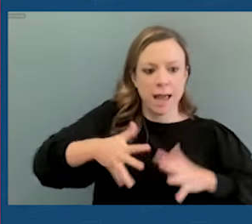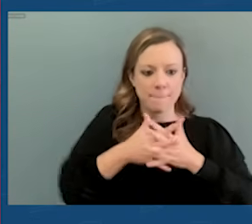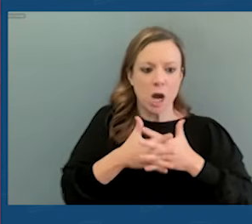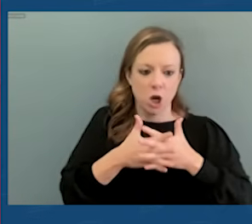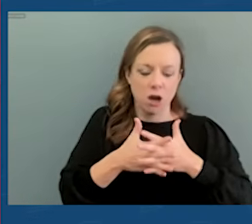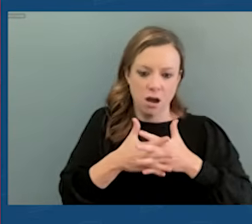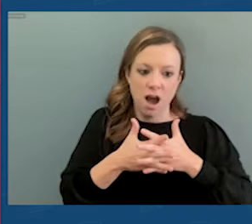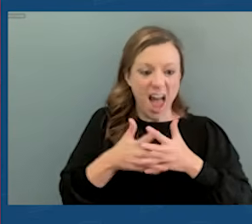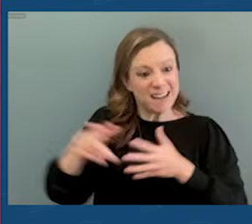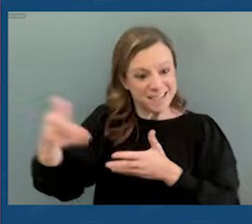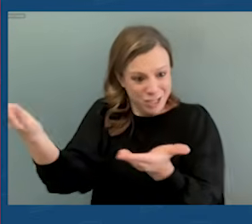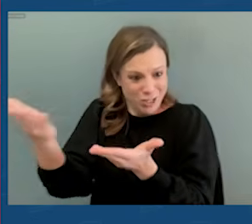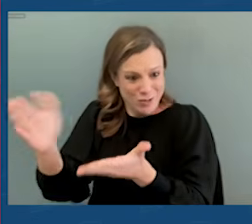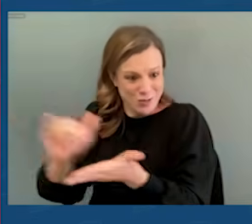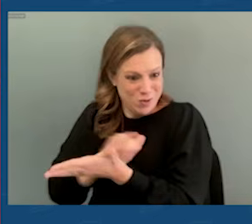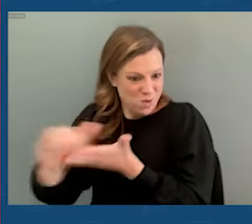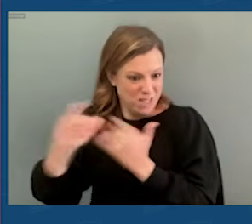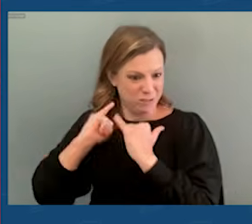state of New York.